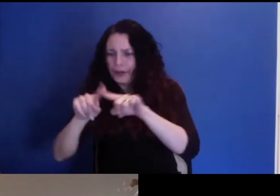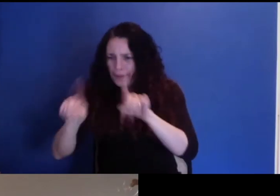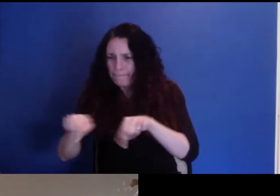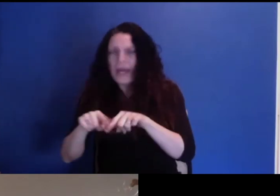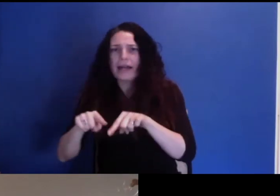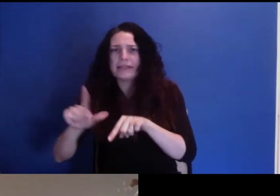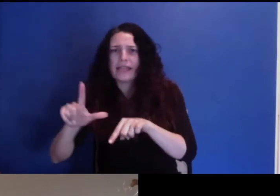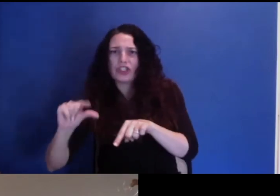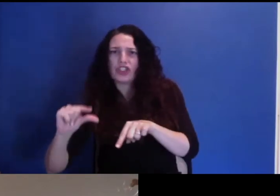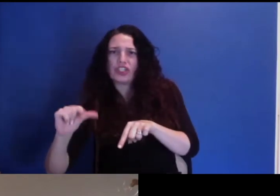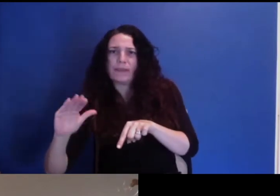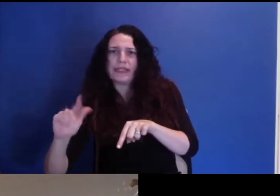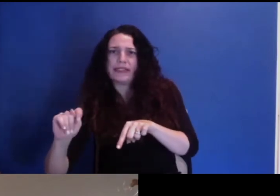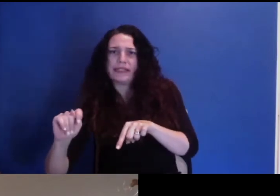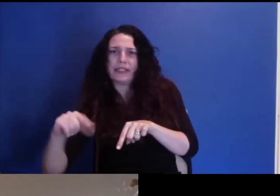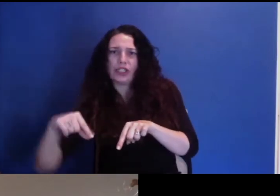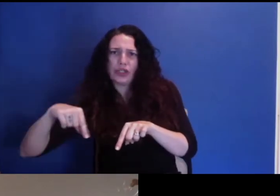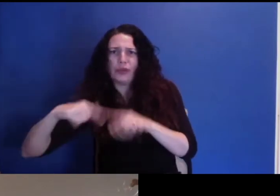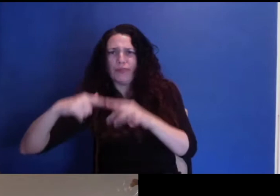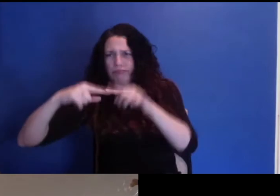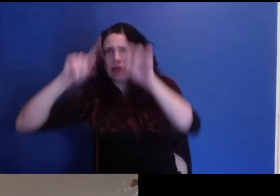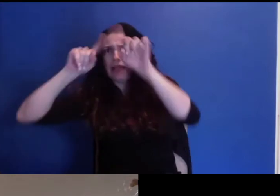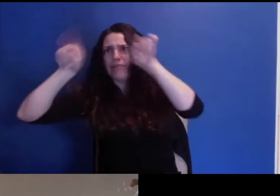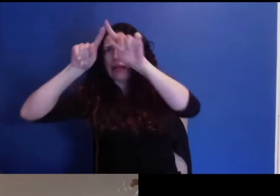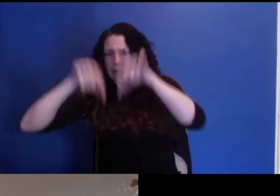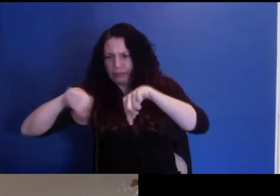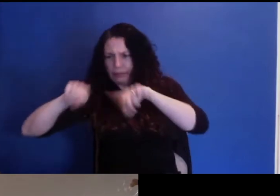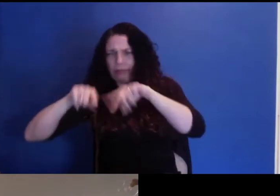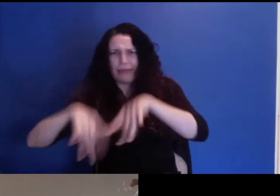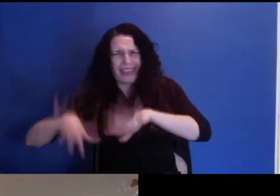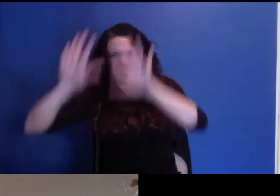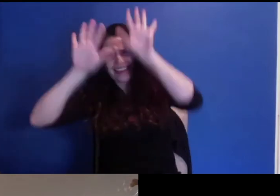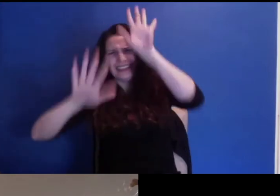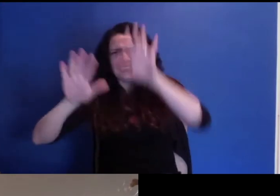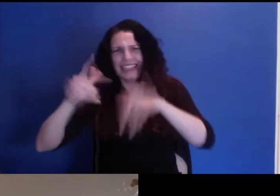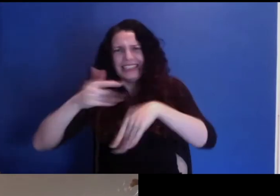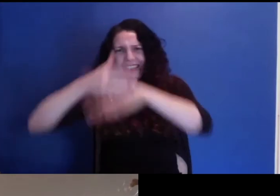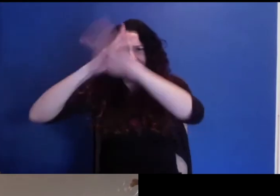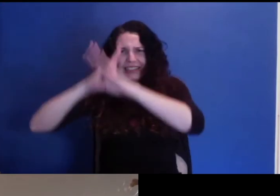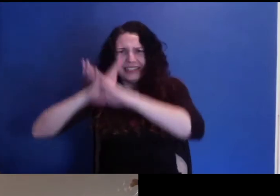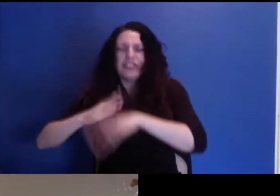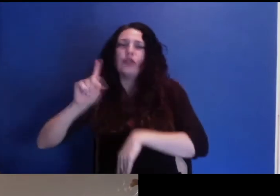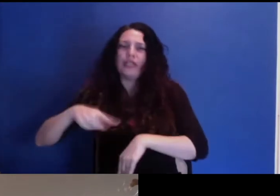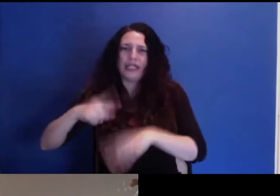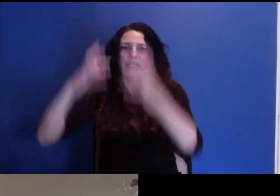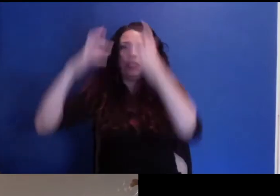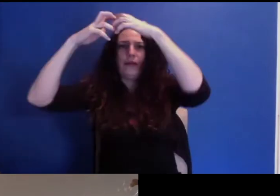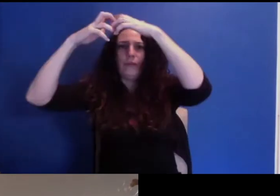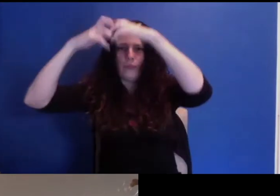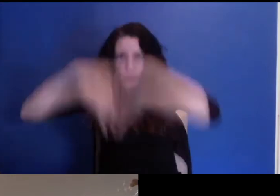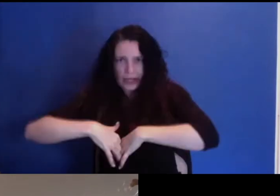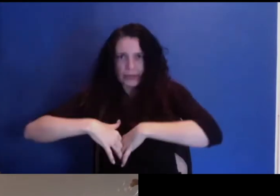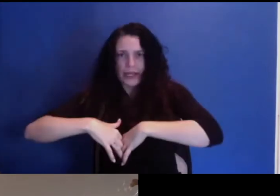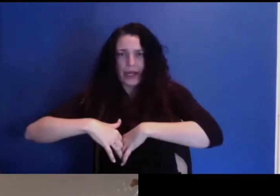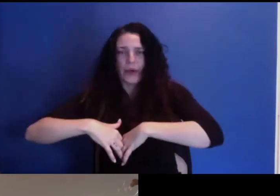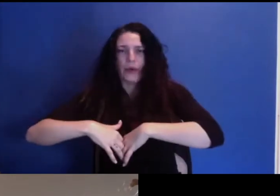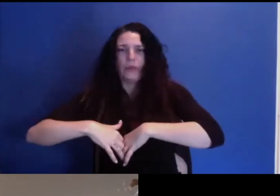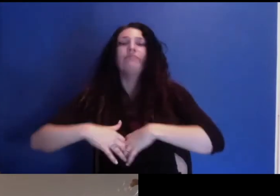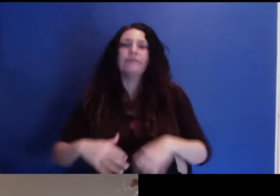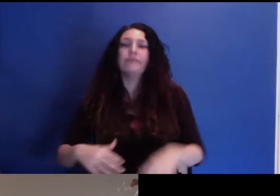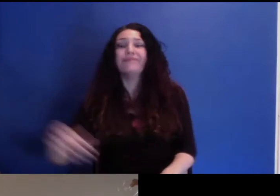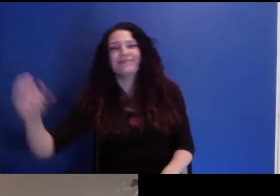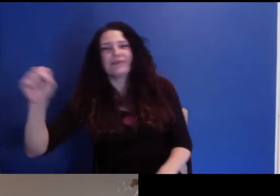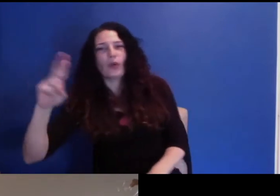these different things. And it's just like, you end up with these things stacked against you. And it's like, we need to break all those things down. Yeah, it's like,